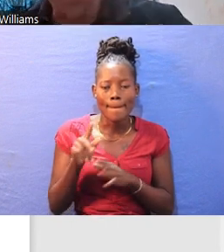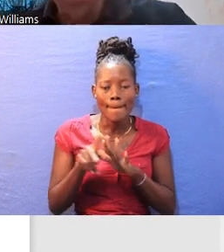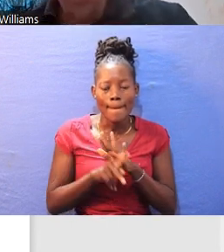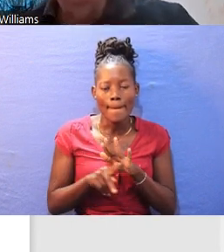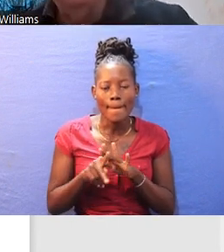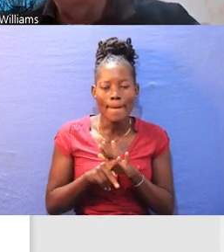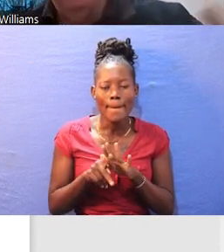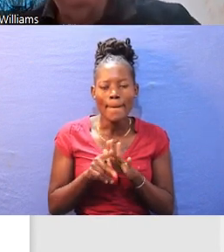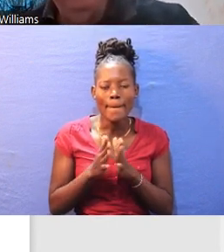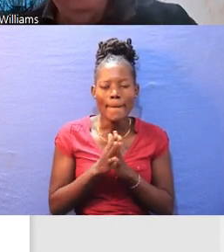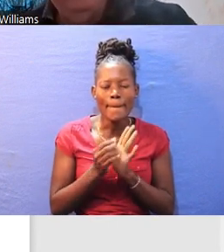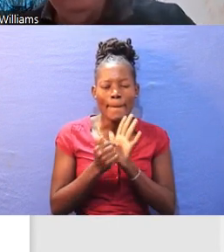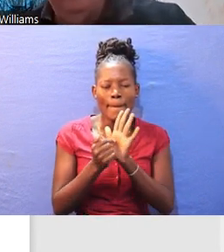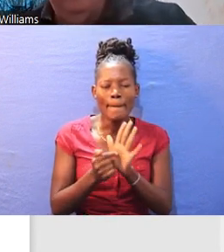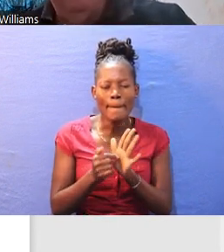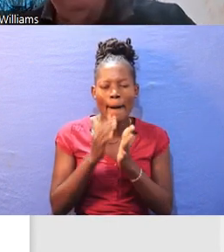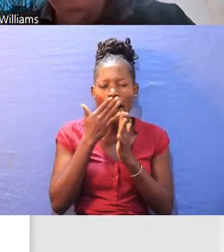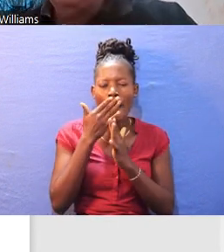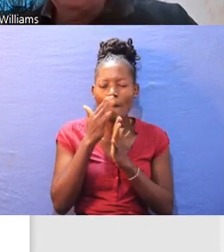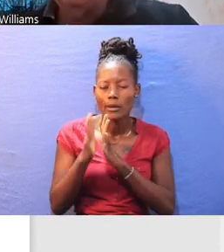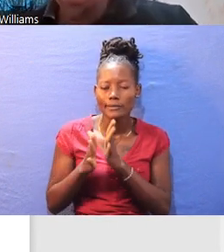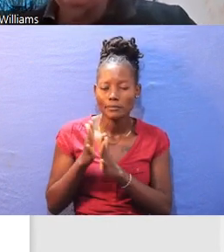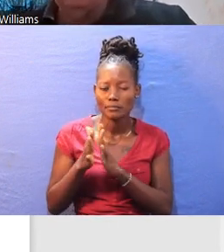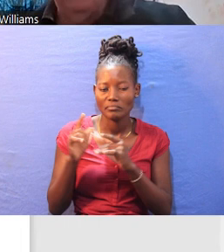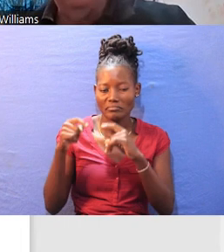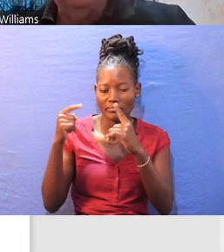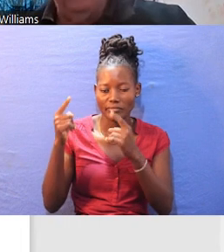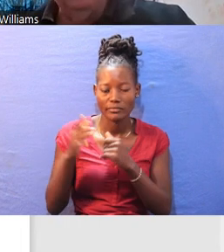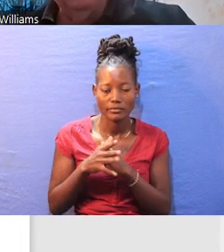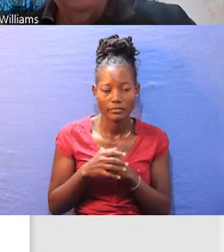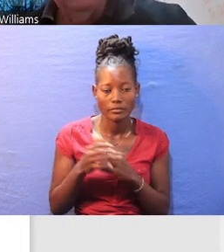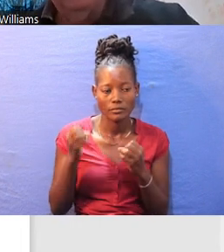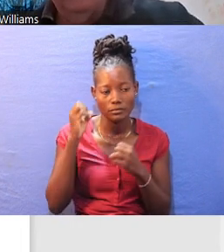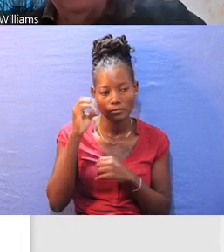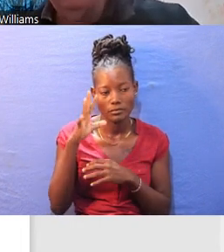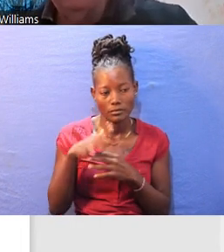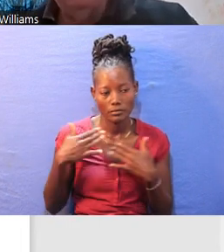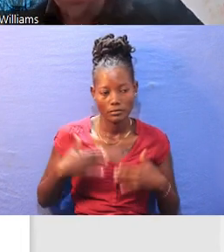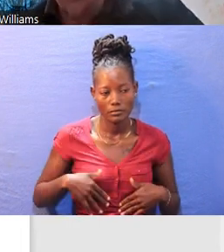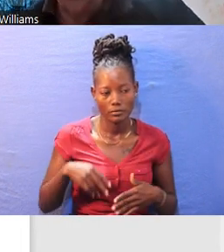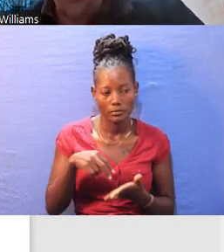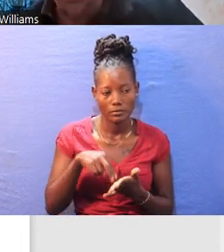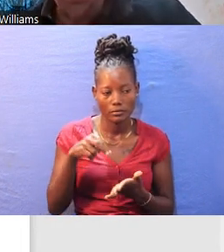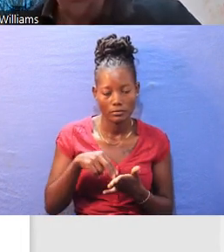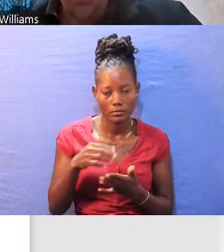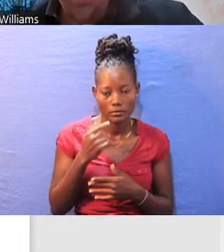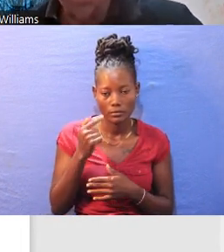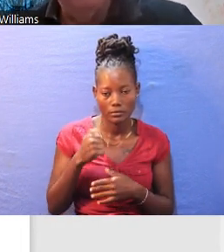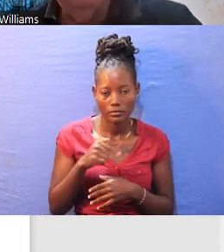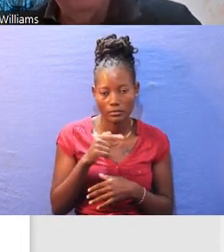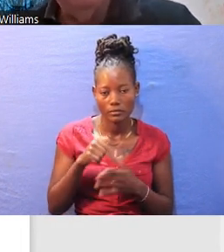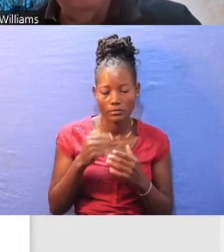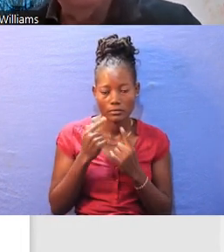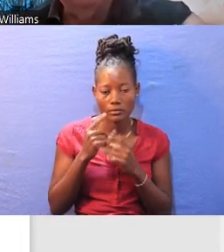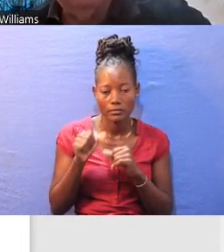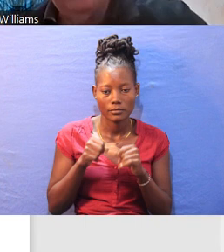one of the primary indicators of success in soccer is, not surprisingly, vertical jump. Well, what does